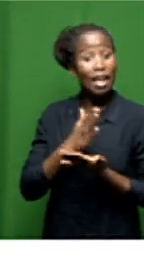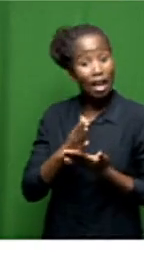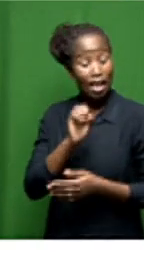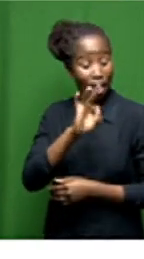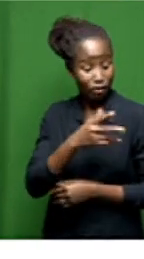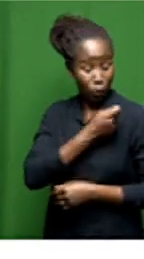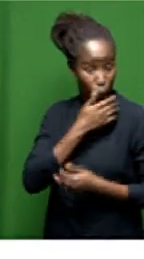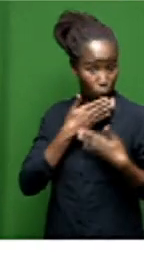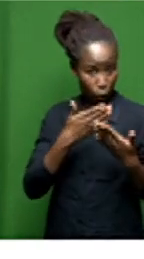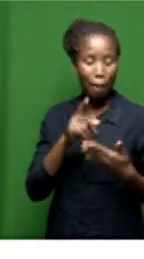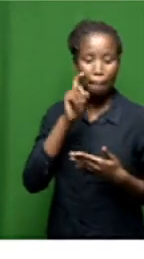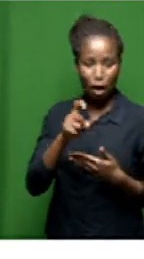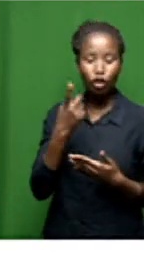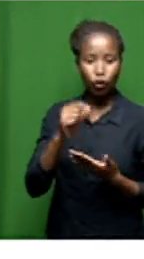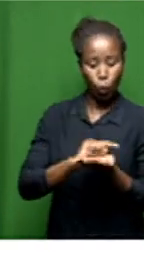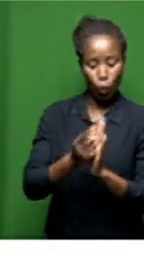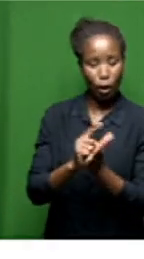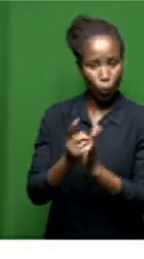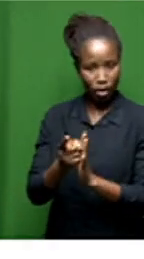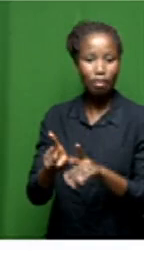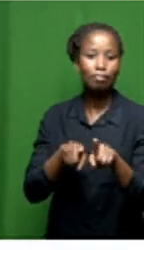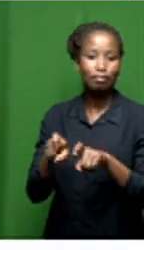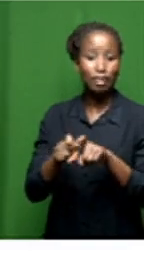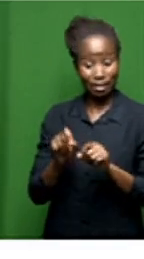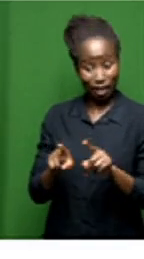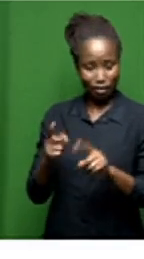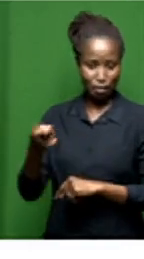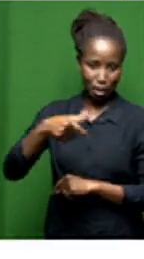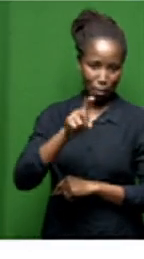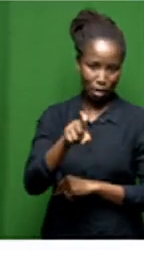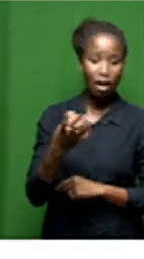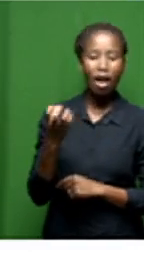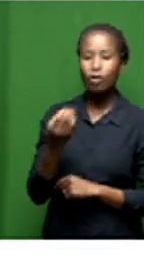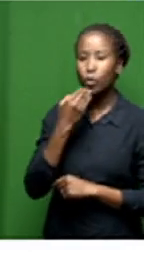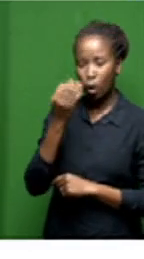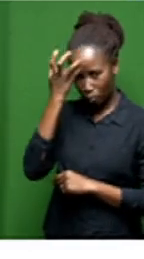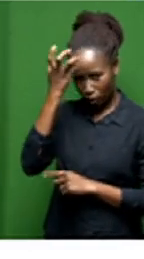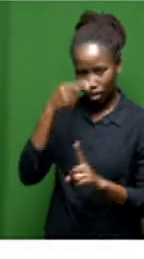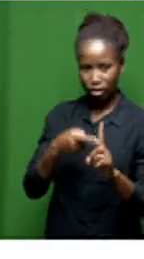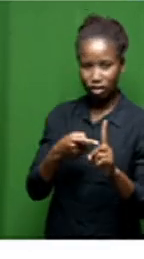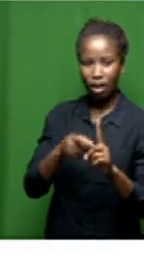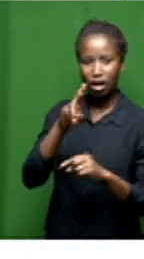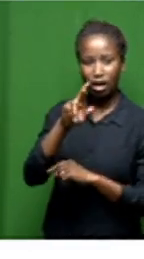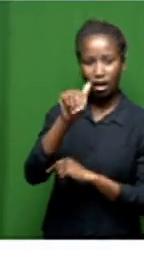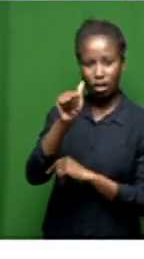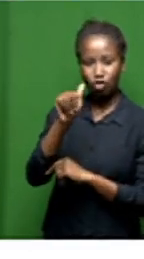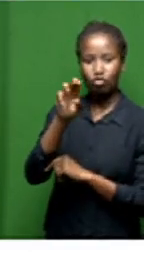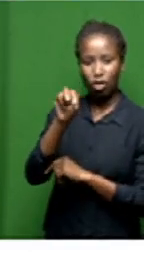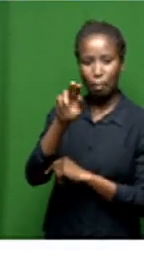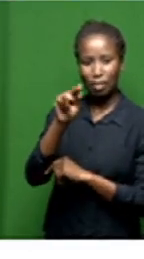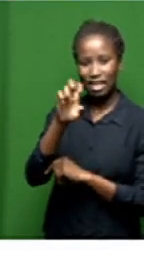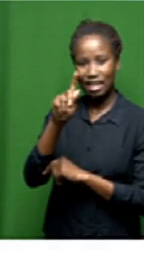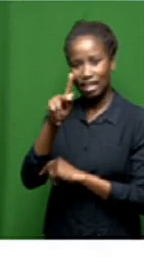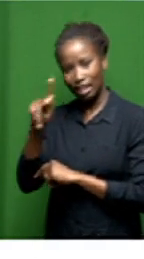weekly testing at their own cost. Now, for more on this, we're joined by Professor Ramneek Ahluwalia, the CEO of Higher